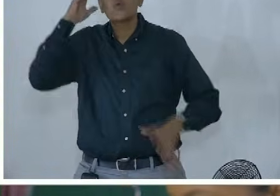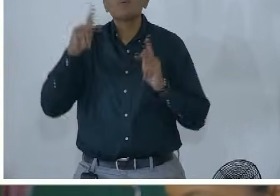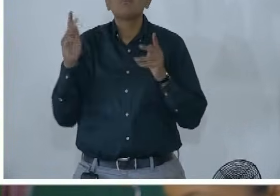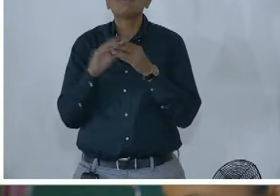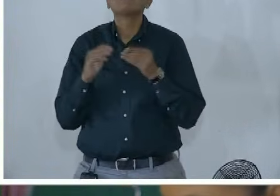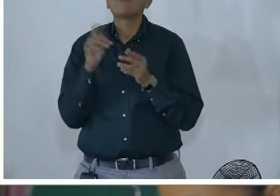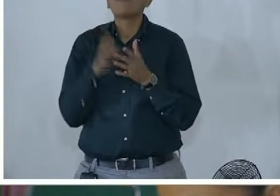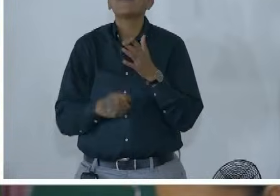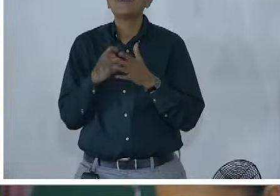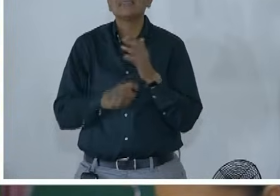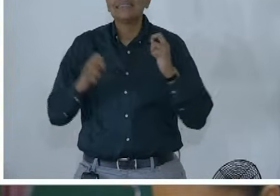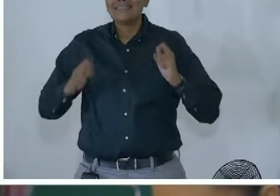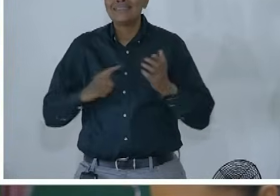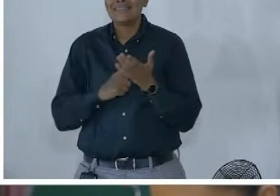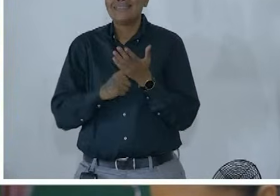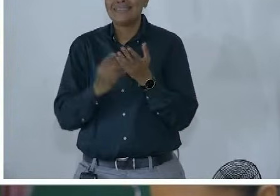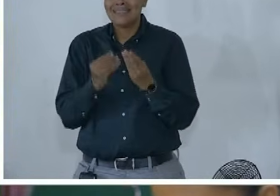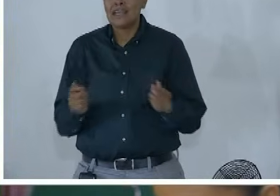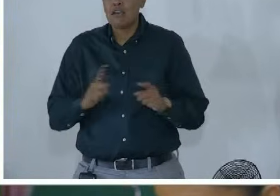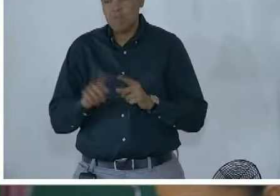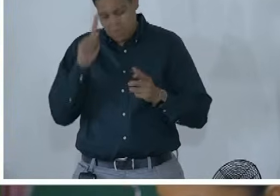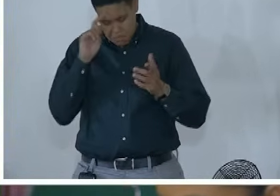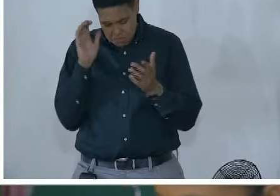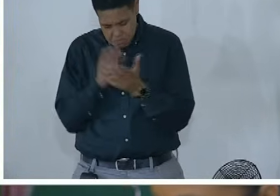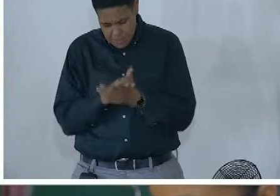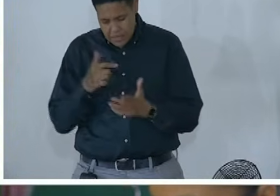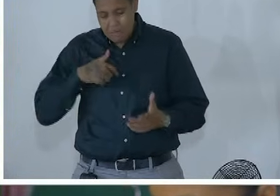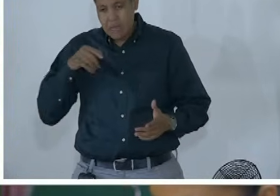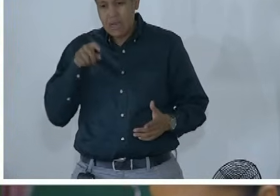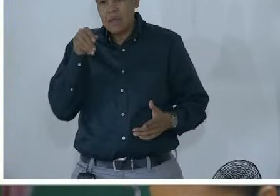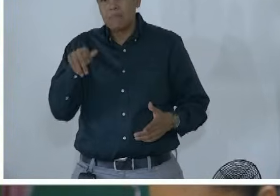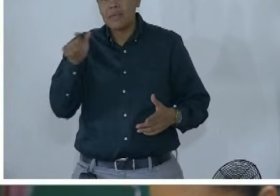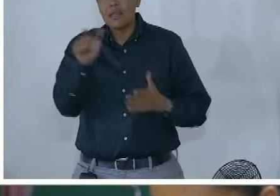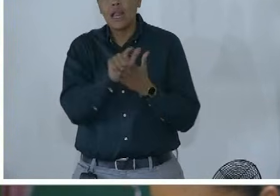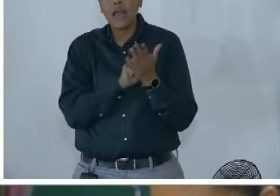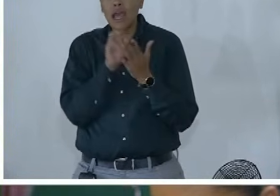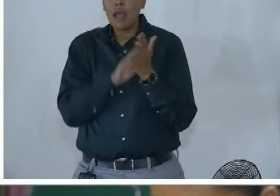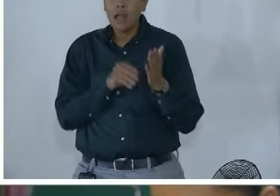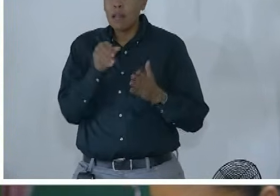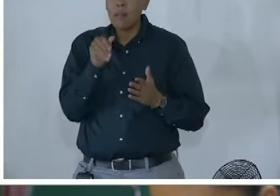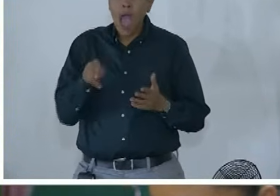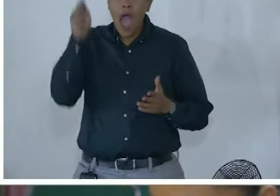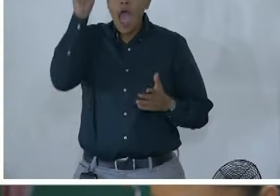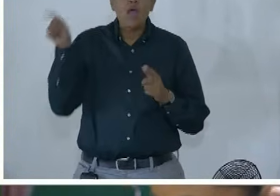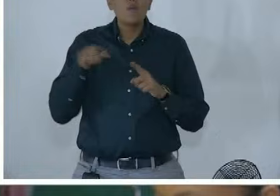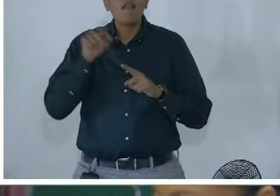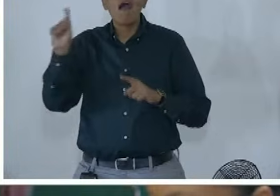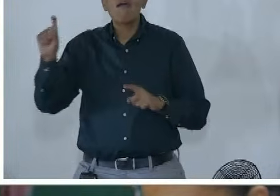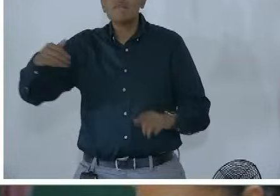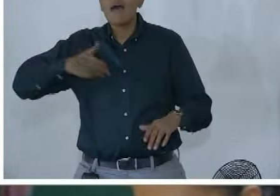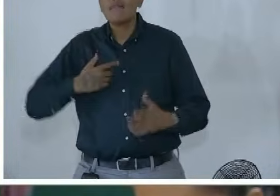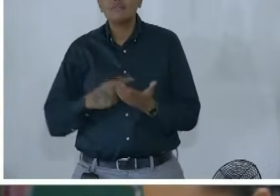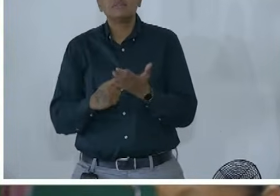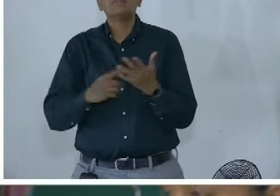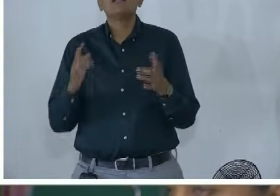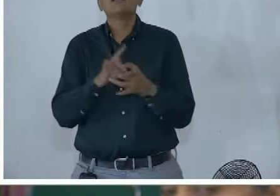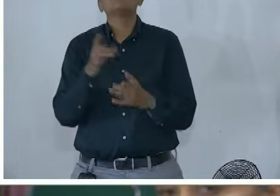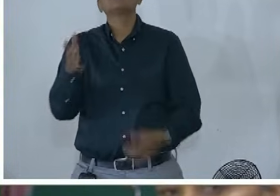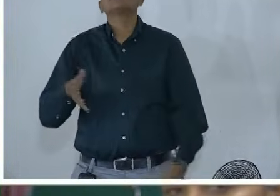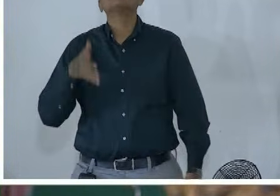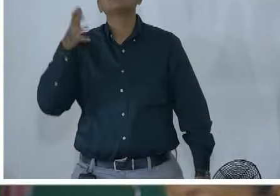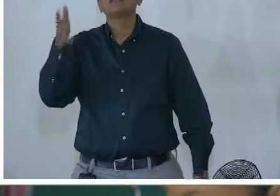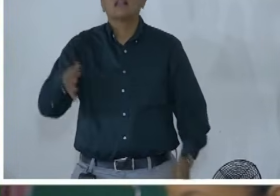costs now with mediation, but believe me, they're paying it in legal costs when you have to have this matter linger in the